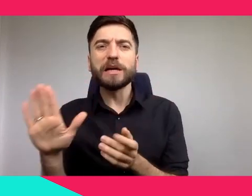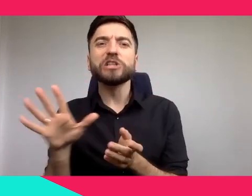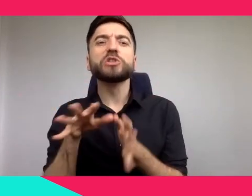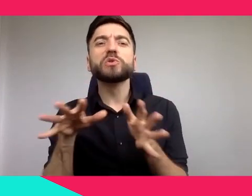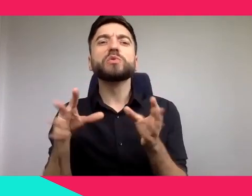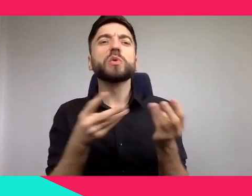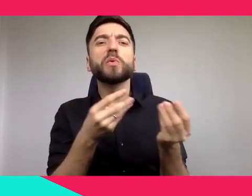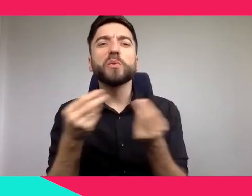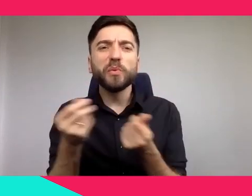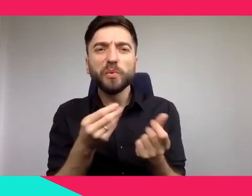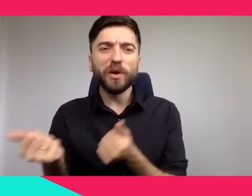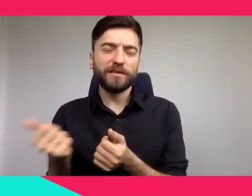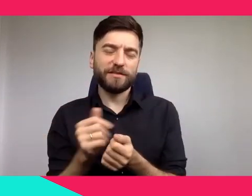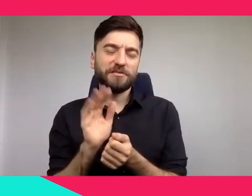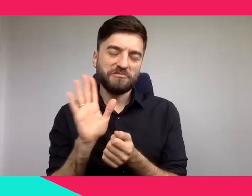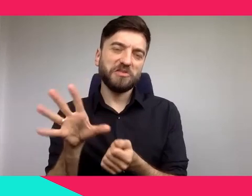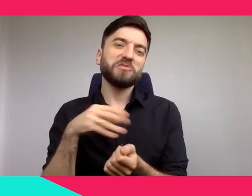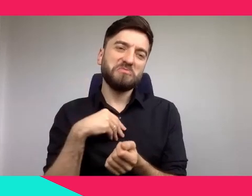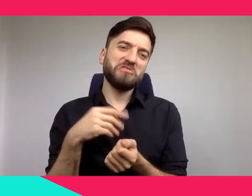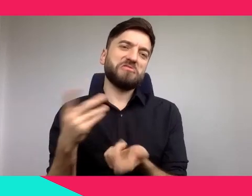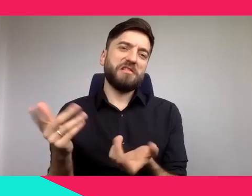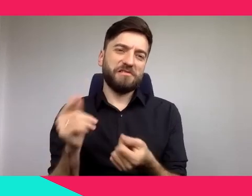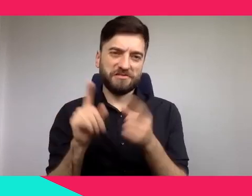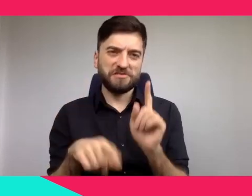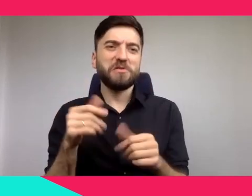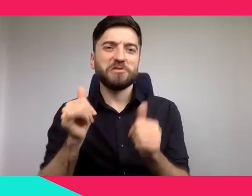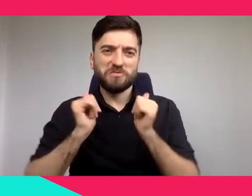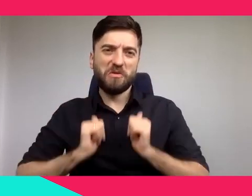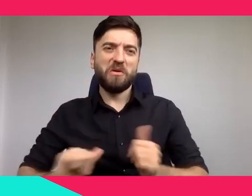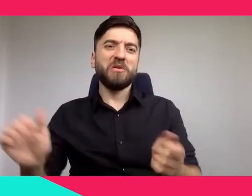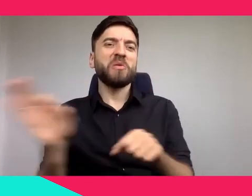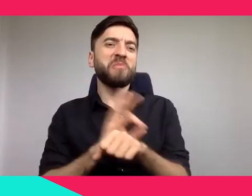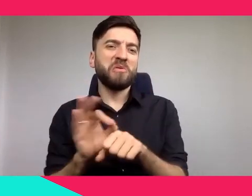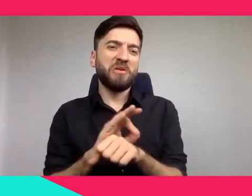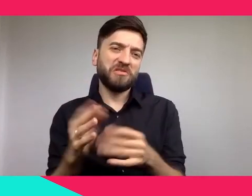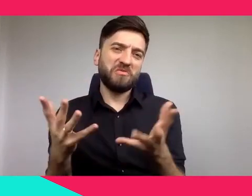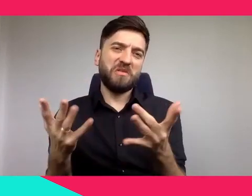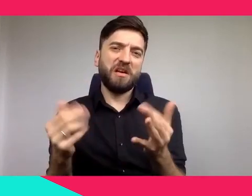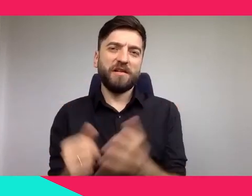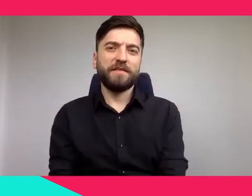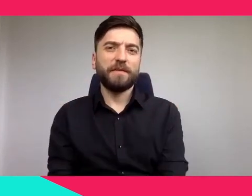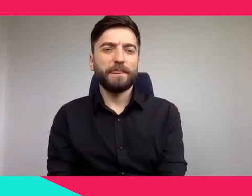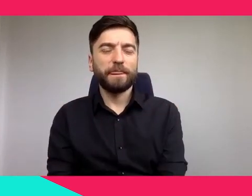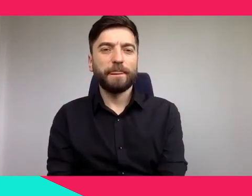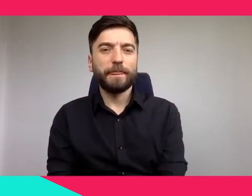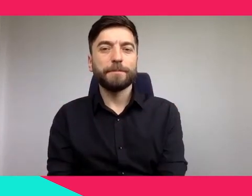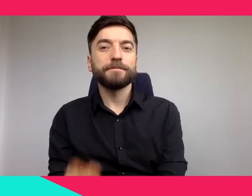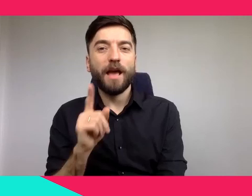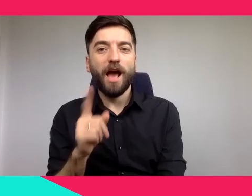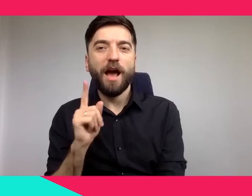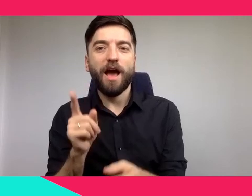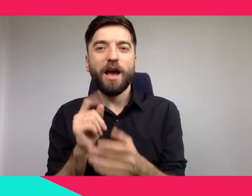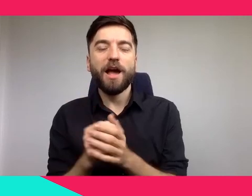things. Well, first of all, opening up the collection was one of the cheapest projects we ever did. I think